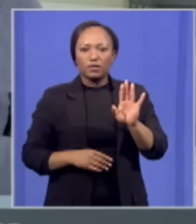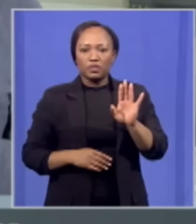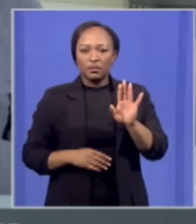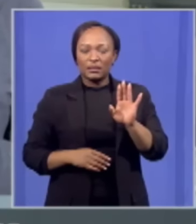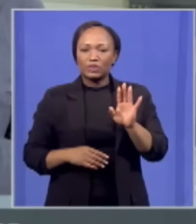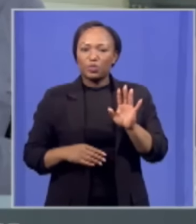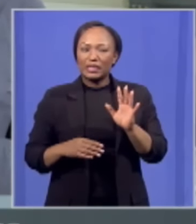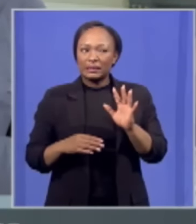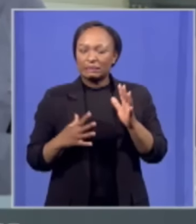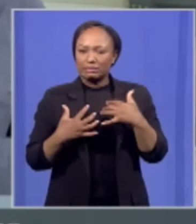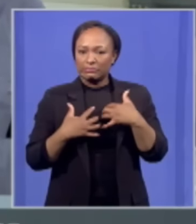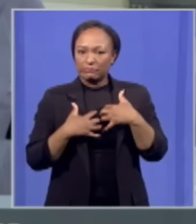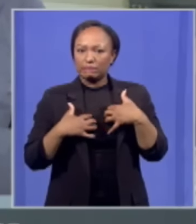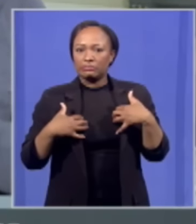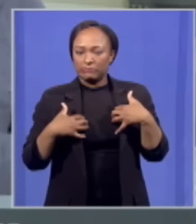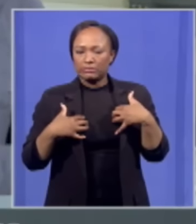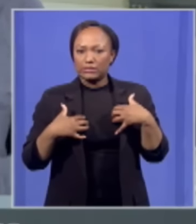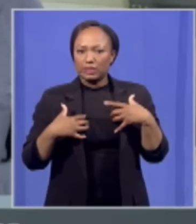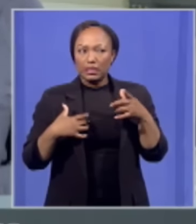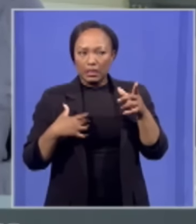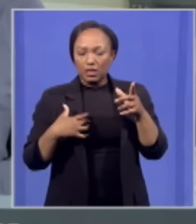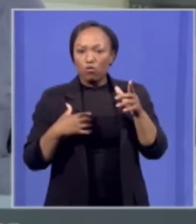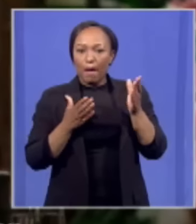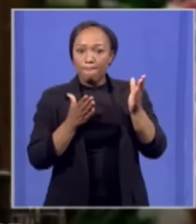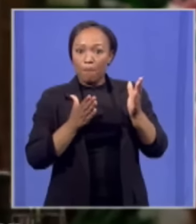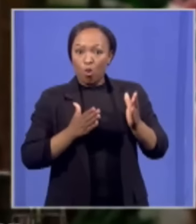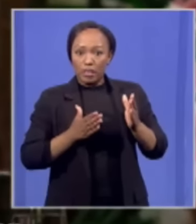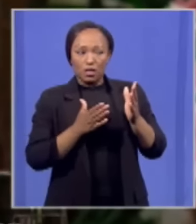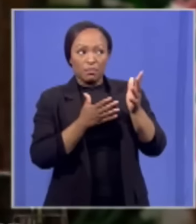been given, it's a permission to repatriate the body.